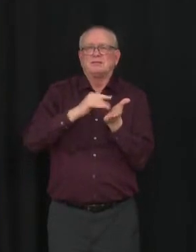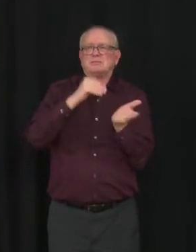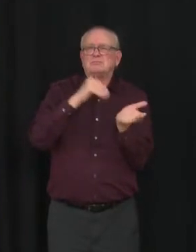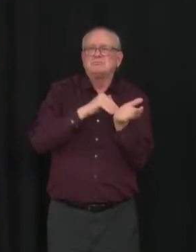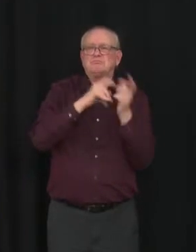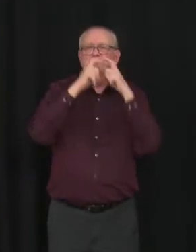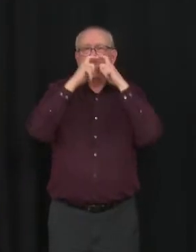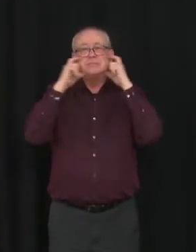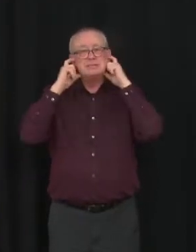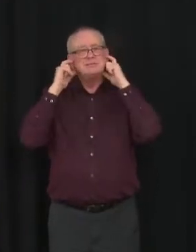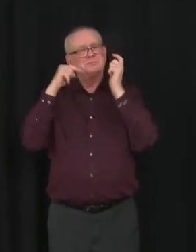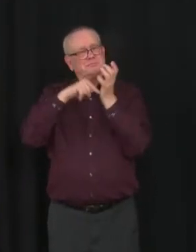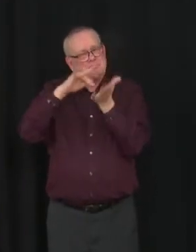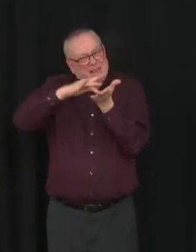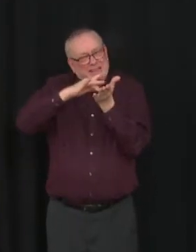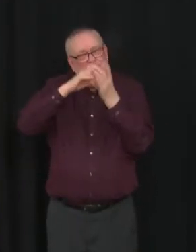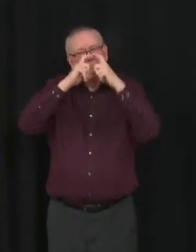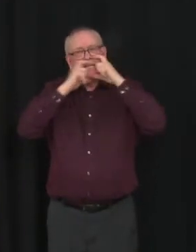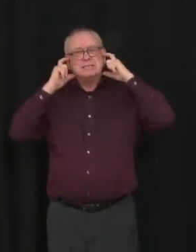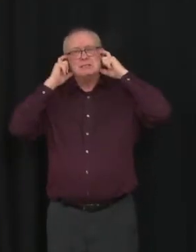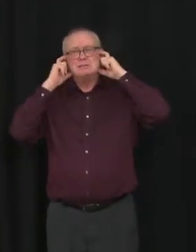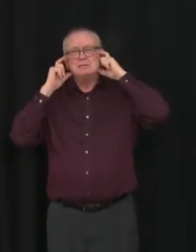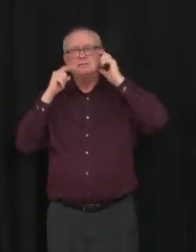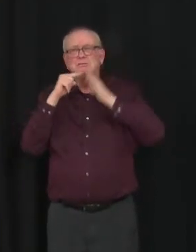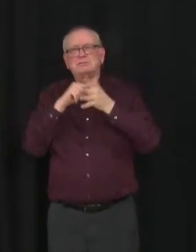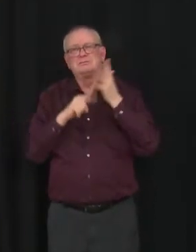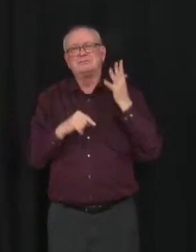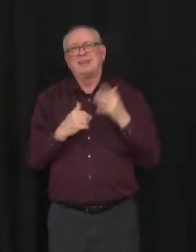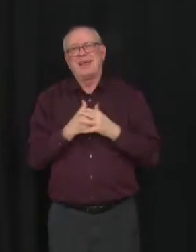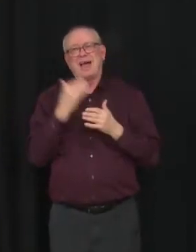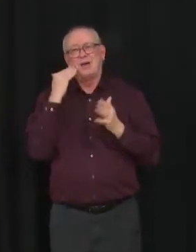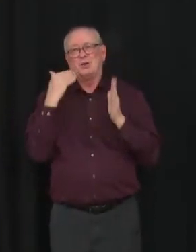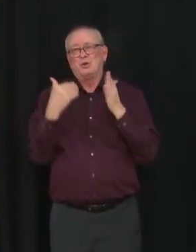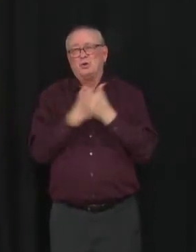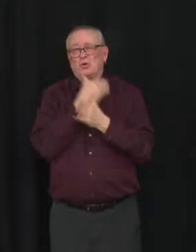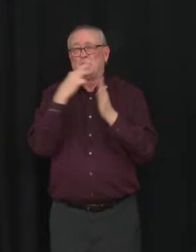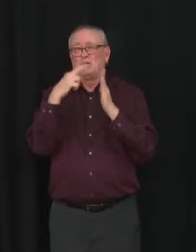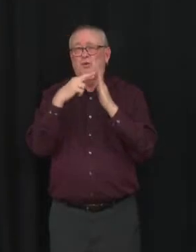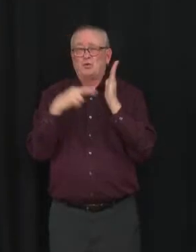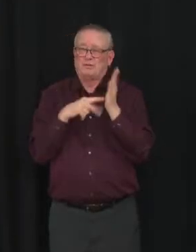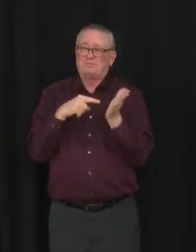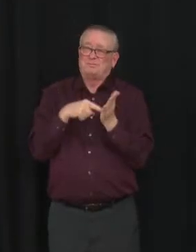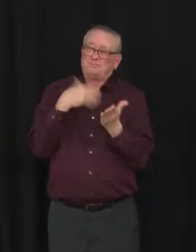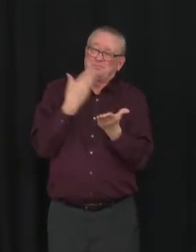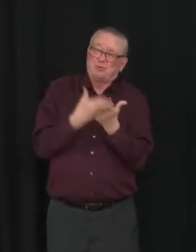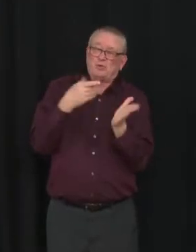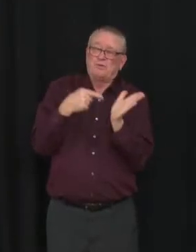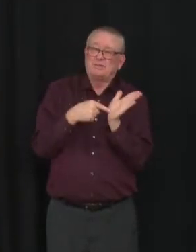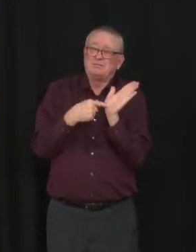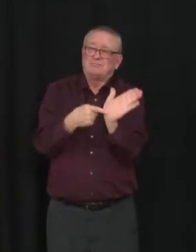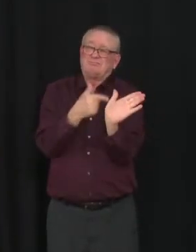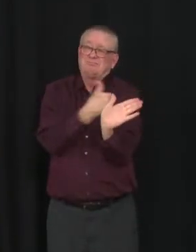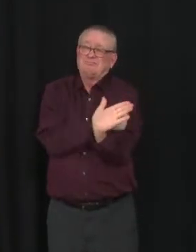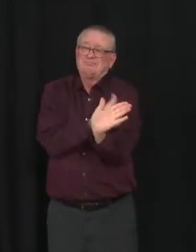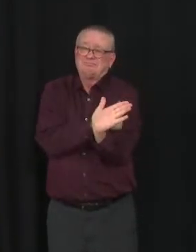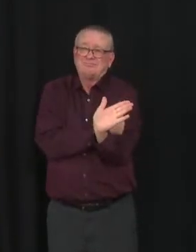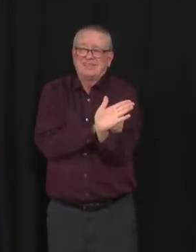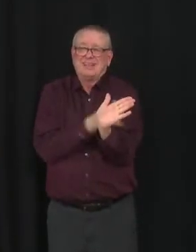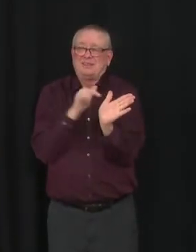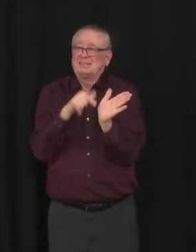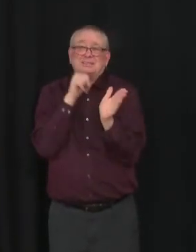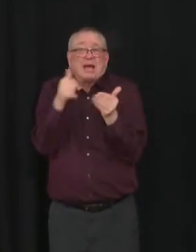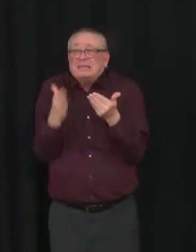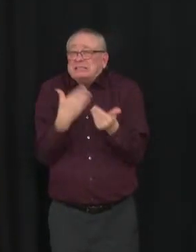these changes to the REP can be challenging for all of us, particularly businesses who have been asked time and time again to help protect